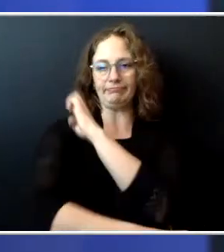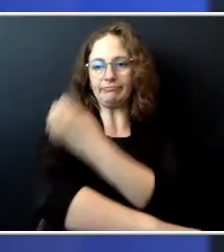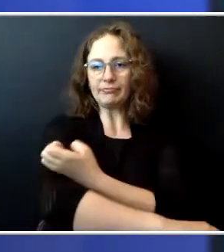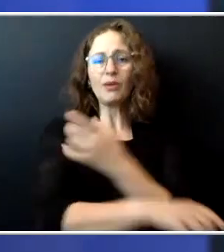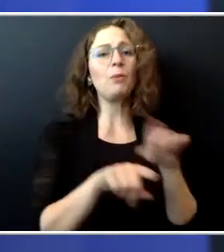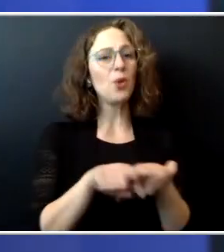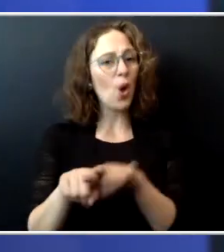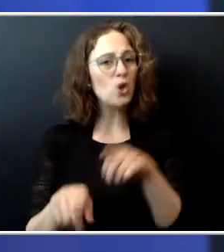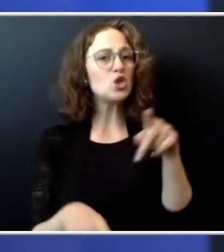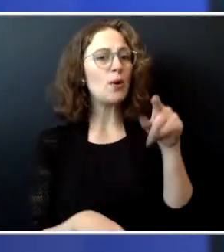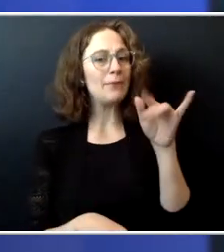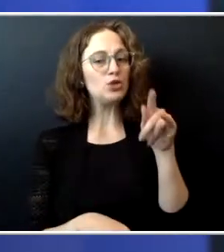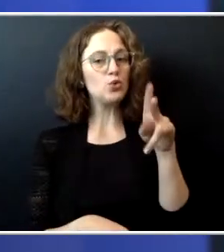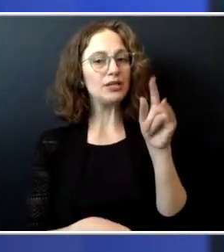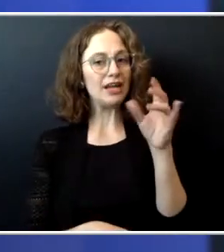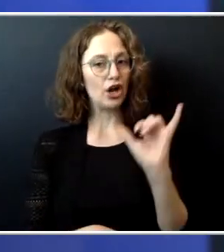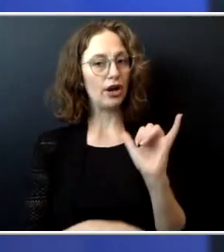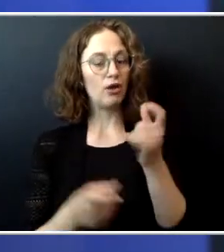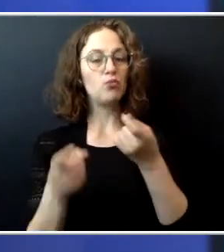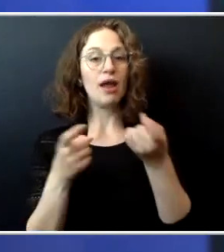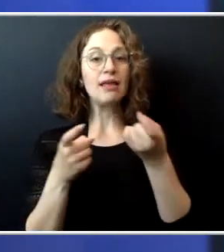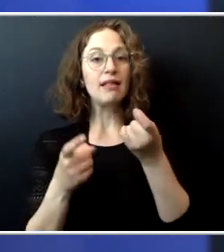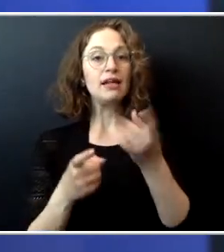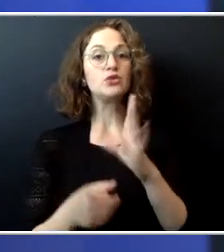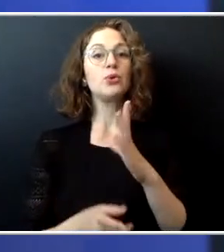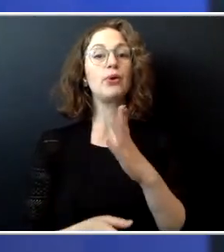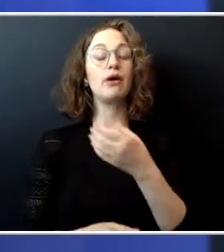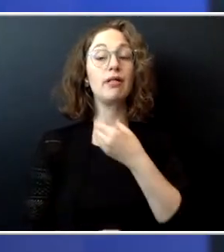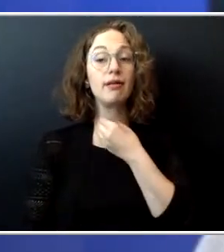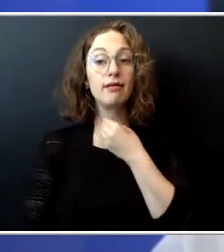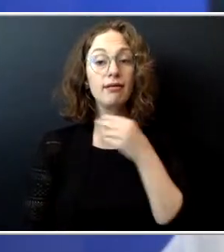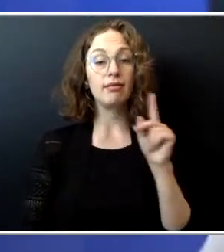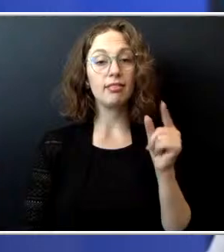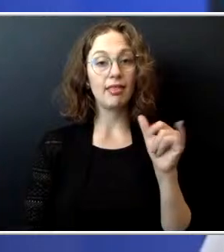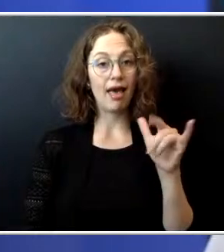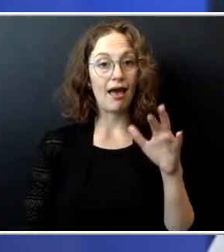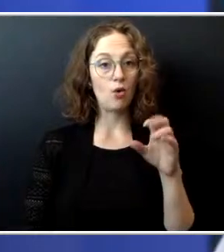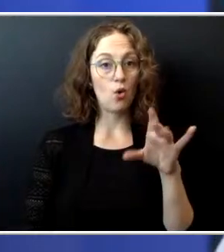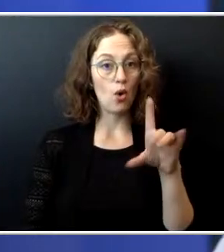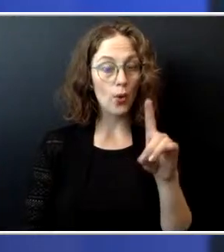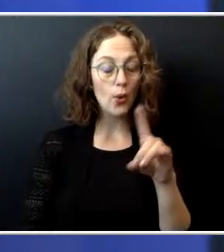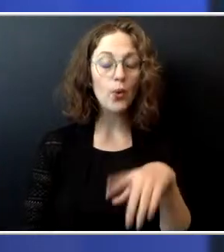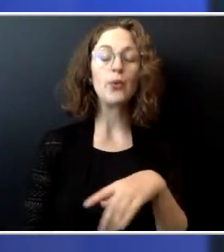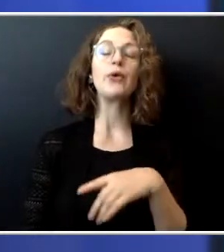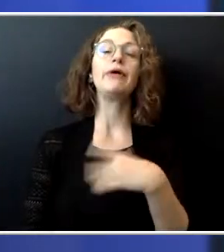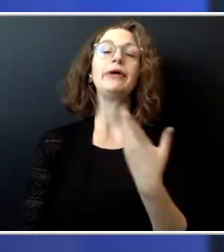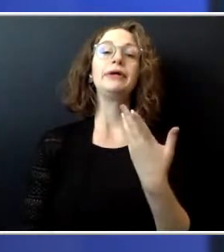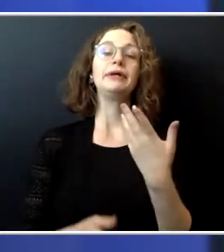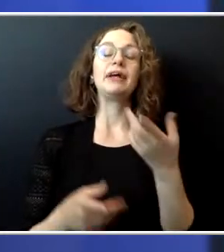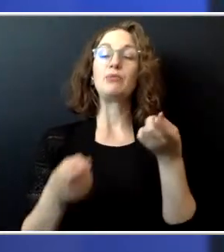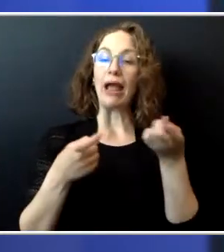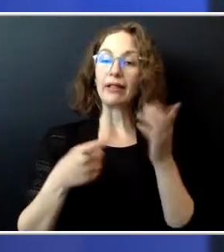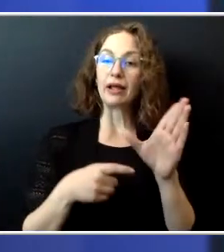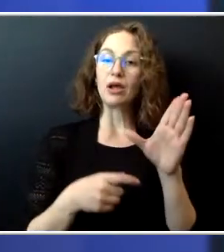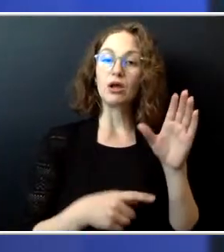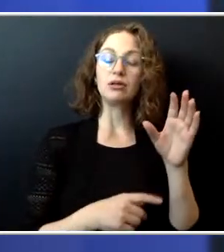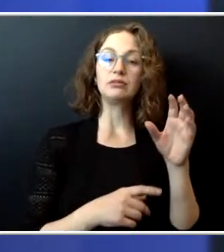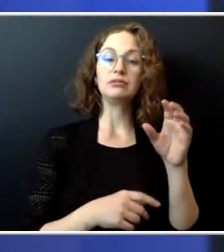pituitary regulates your thyroid glands to make your thyroid hormones. It regulates the ovary or testicle